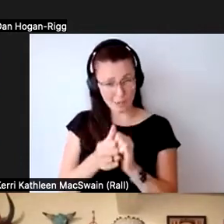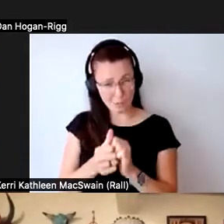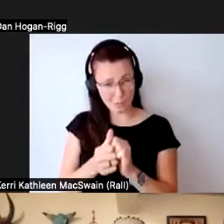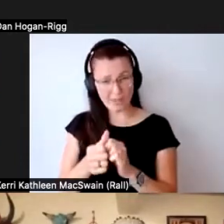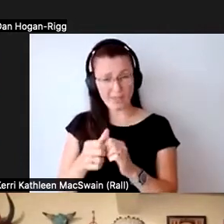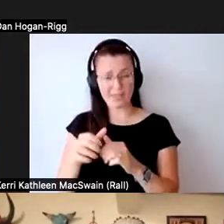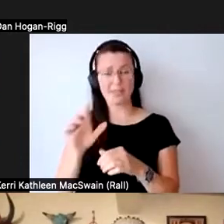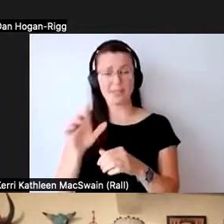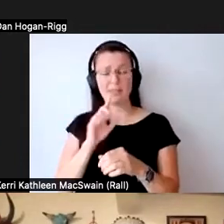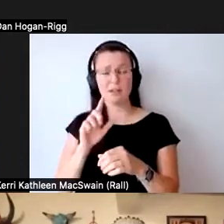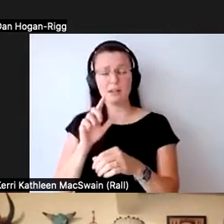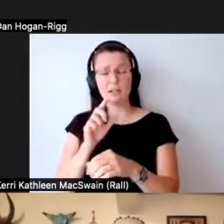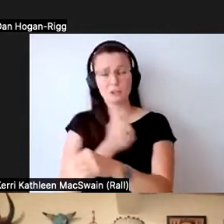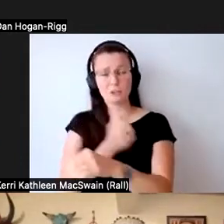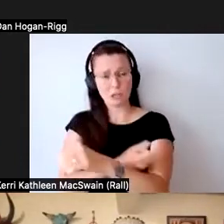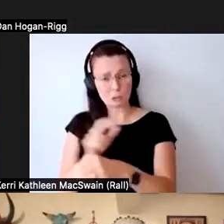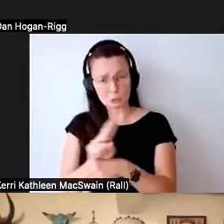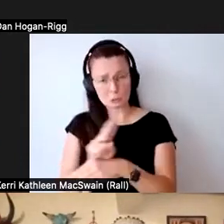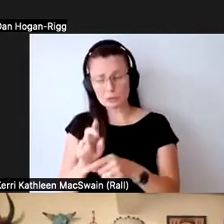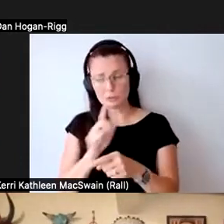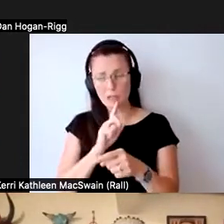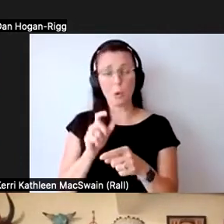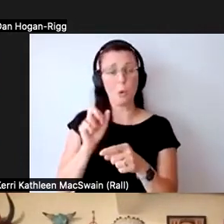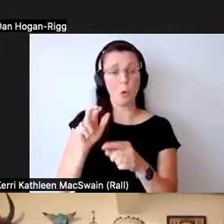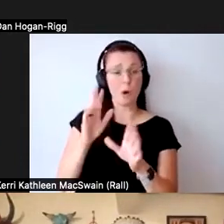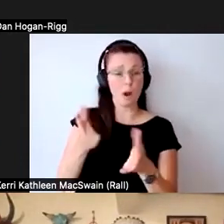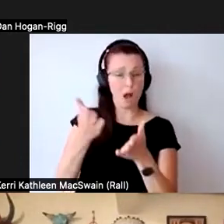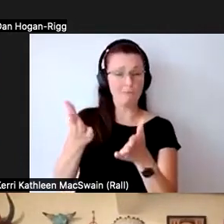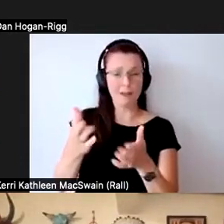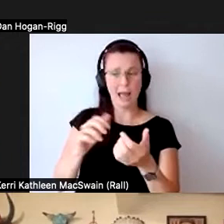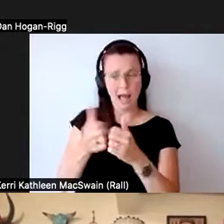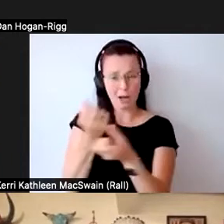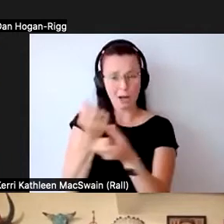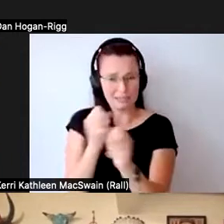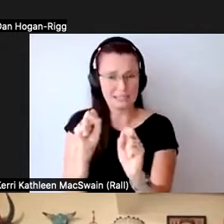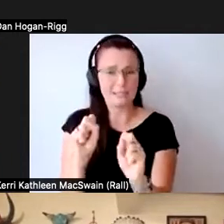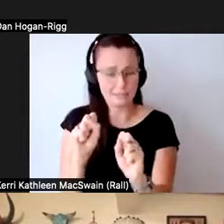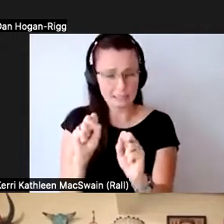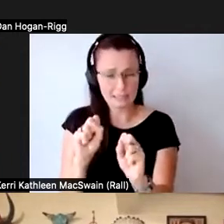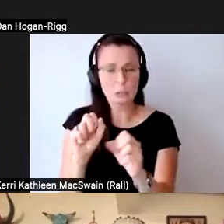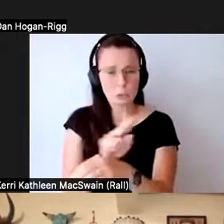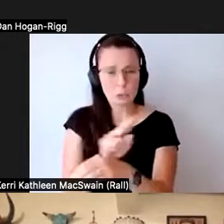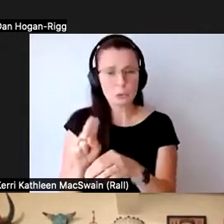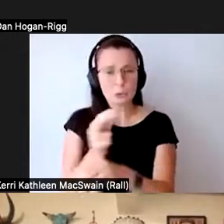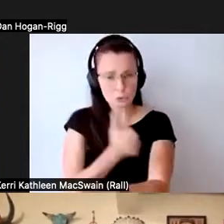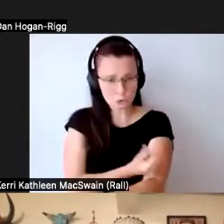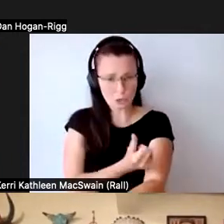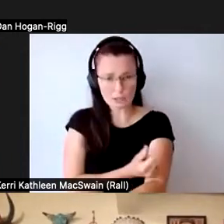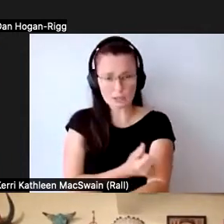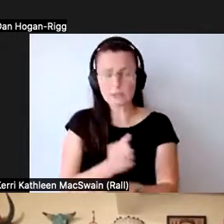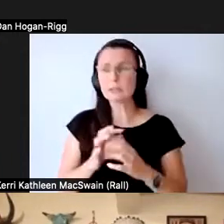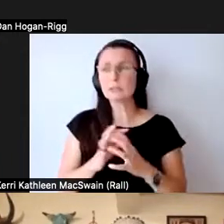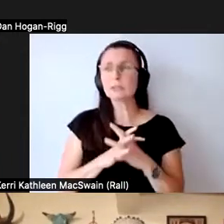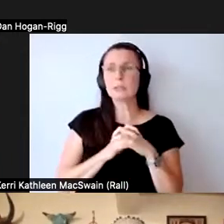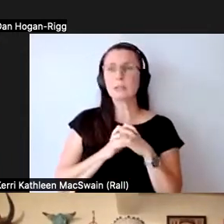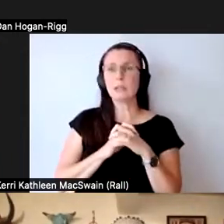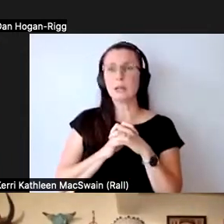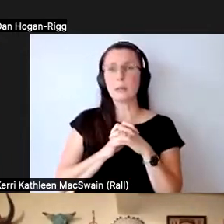injection practices for people who are injecting drugs. And safe consumption spaces can also be